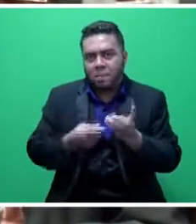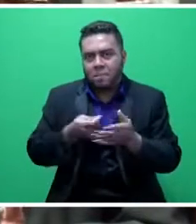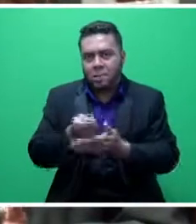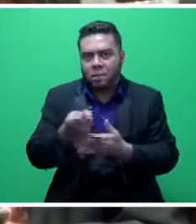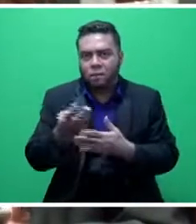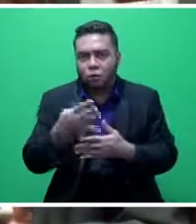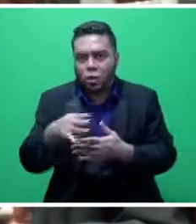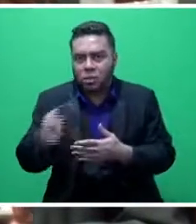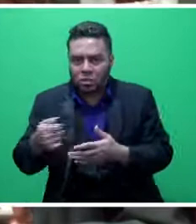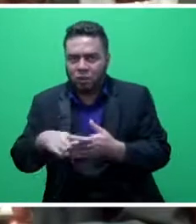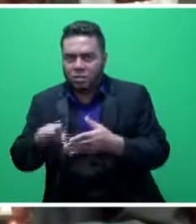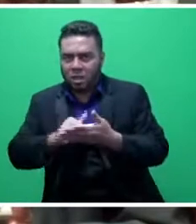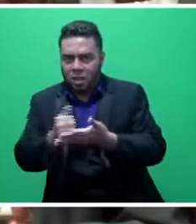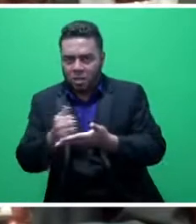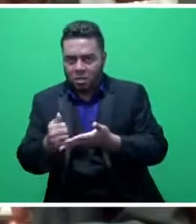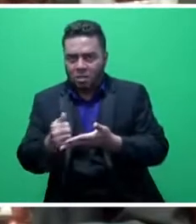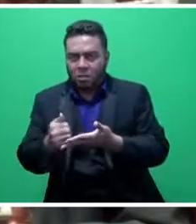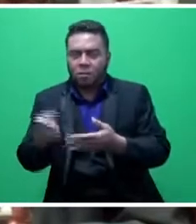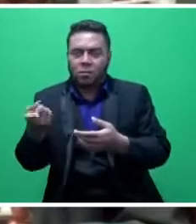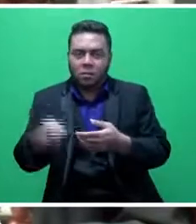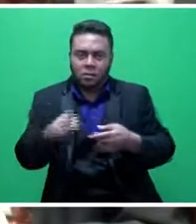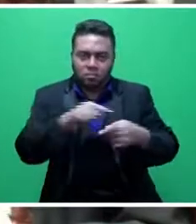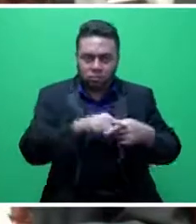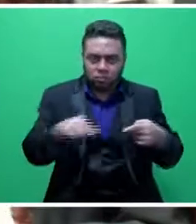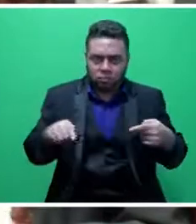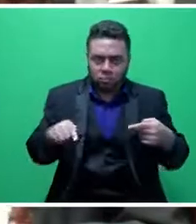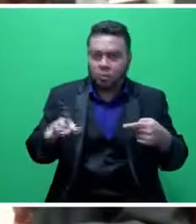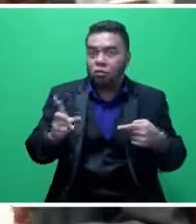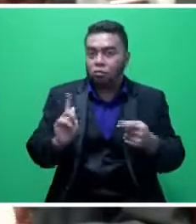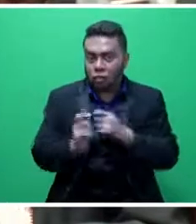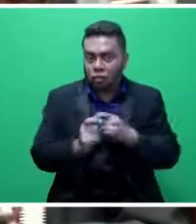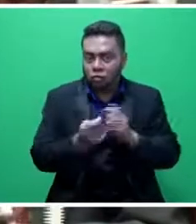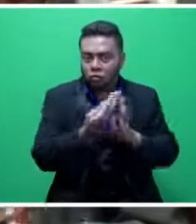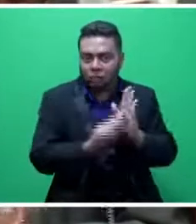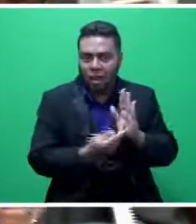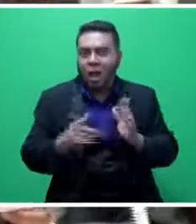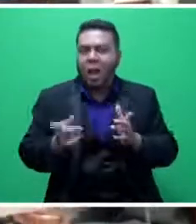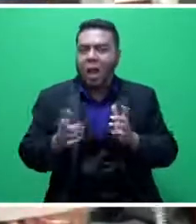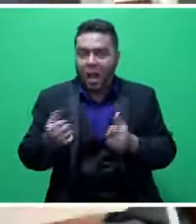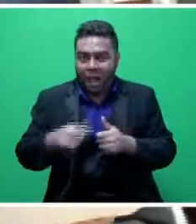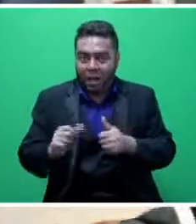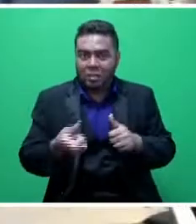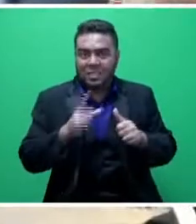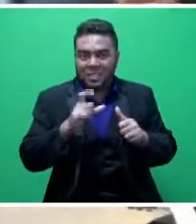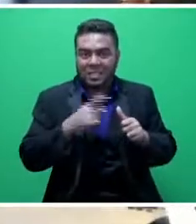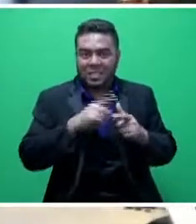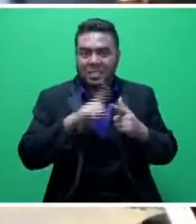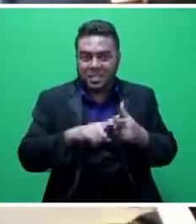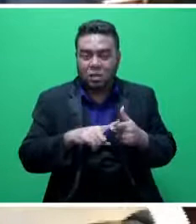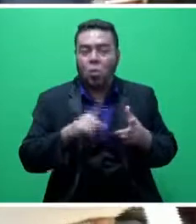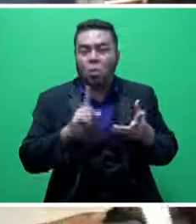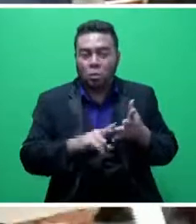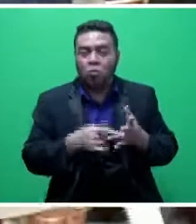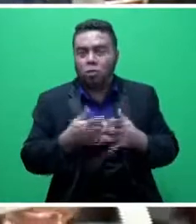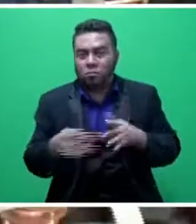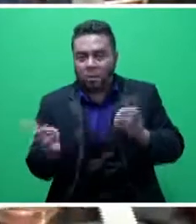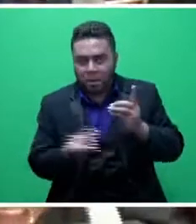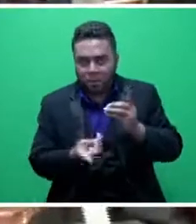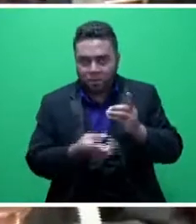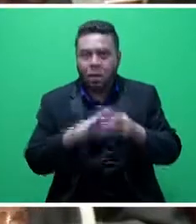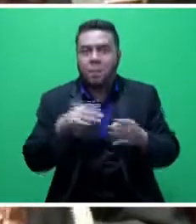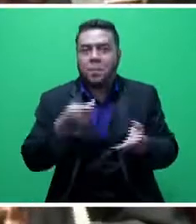the Act. Mr. Speaker, sir, the proposed amendment changes this and allows the CEO to also remit in whole or in part any penalty payable